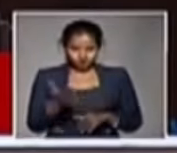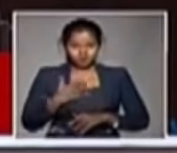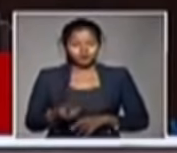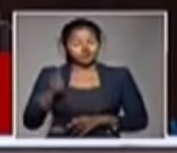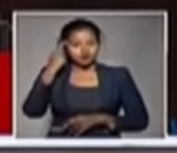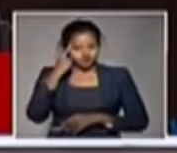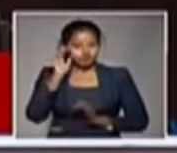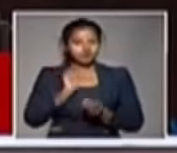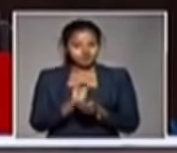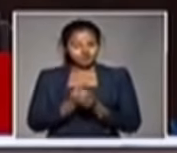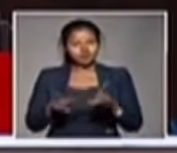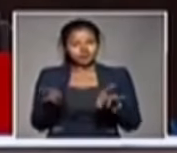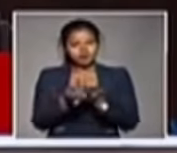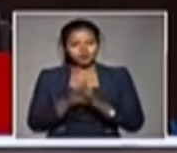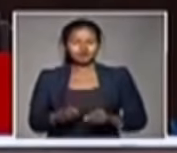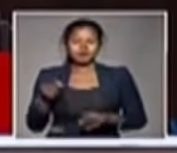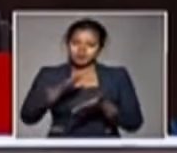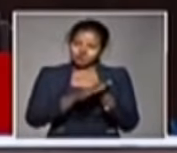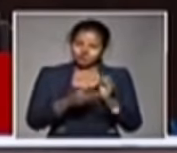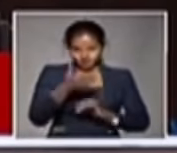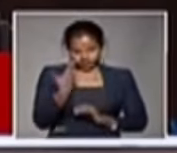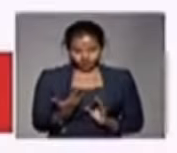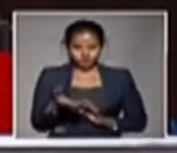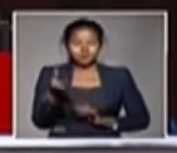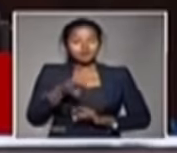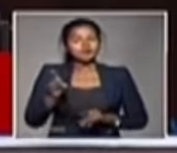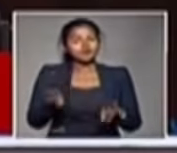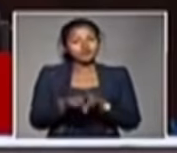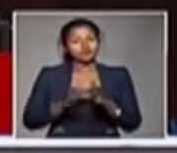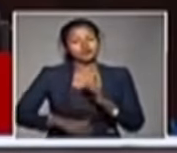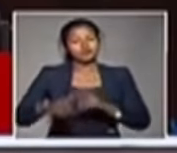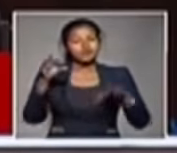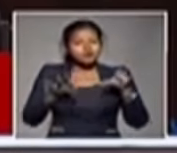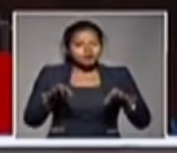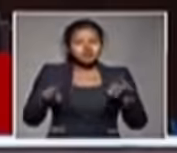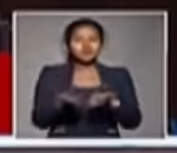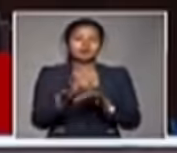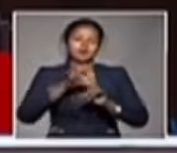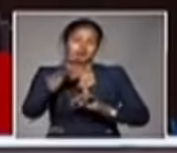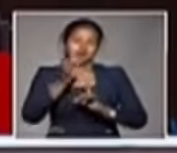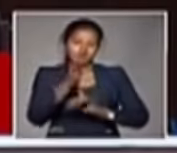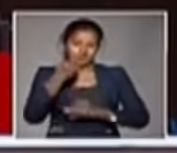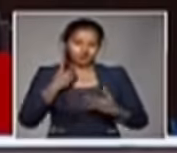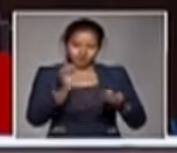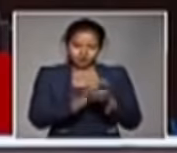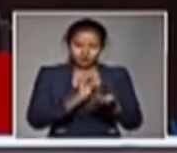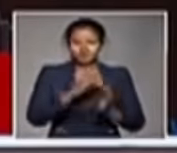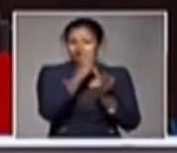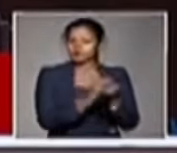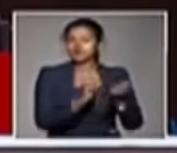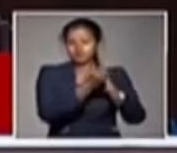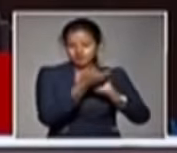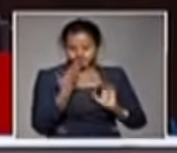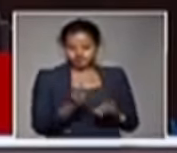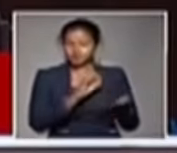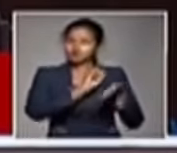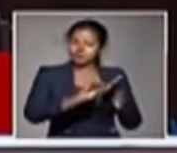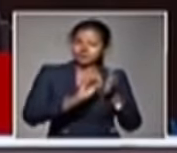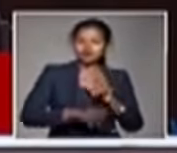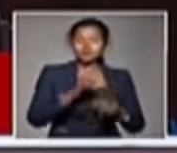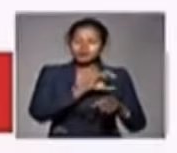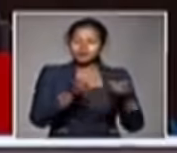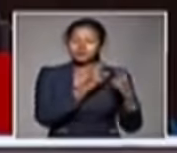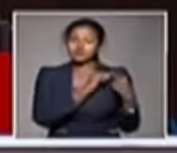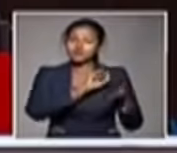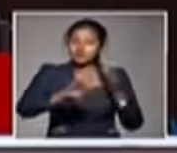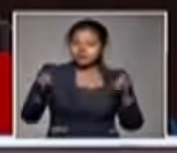conscience, I would have voted in favour of it. If we are to have a puppet as a president, let's all change the constitution to remove this position and